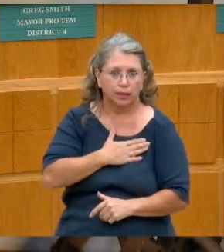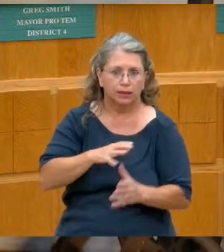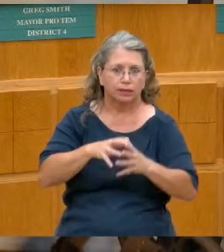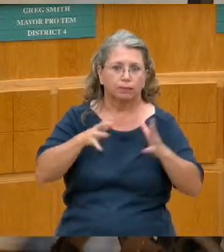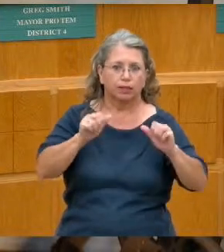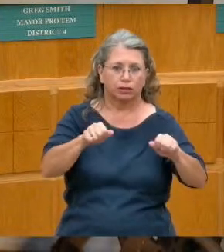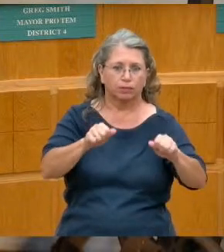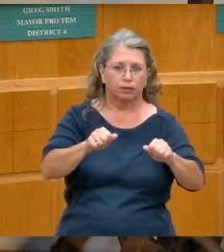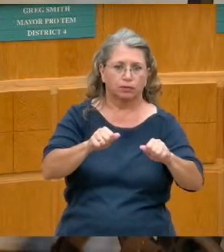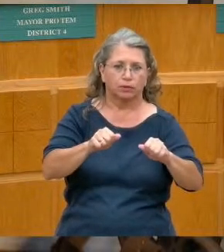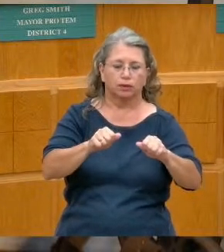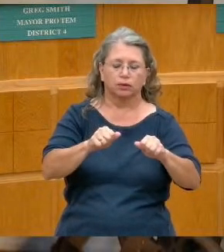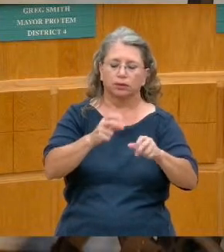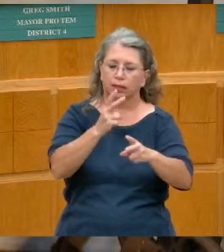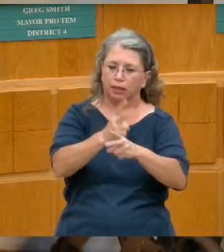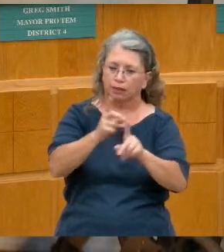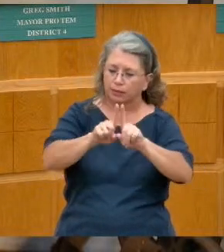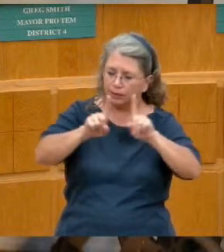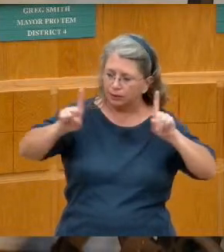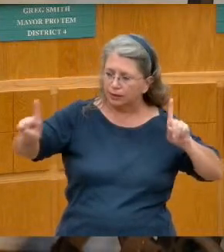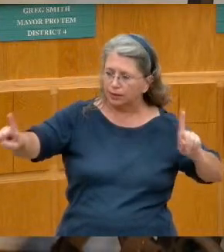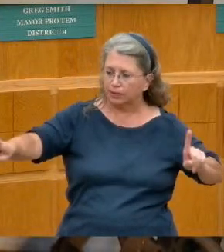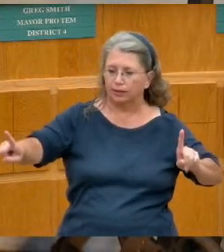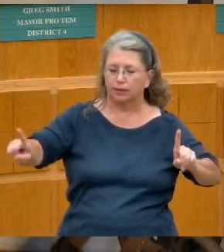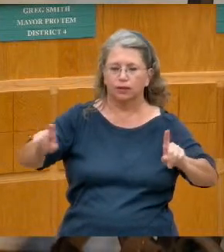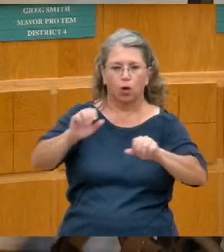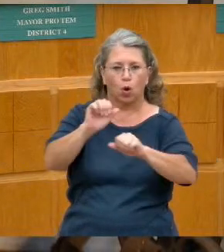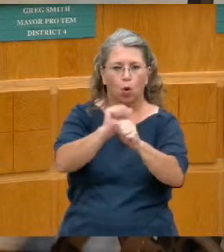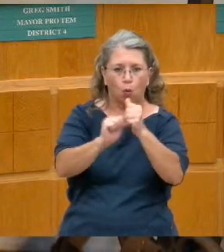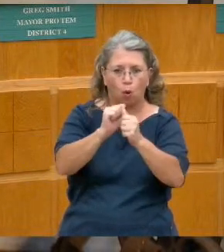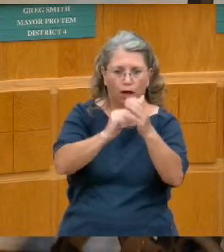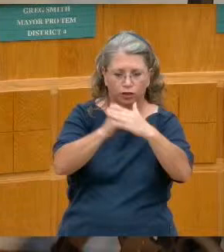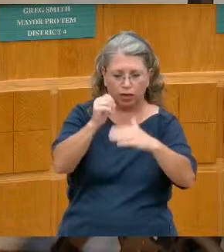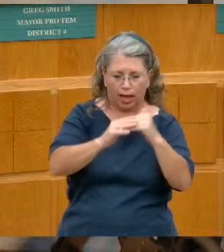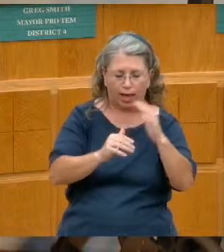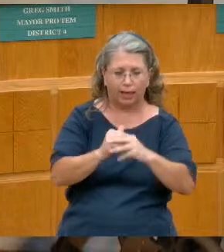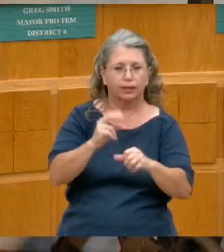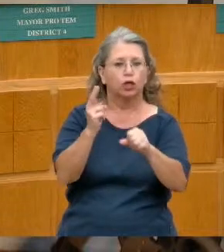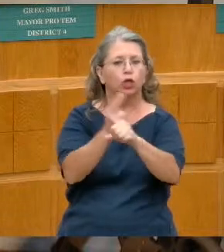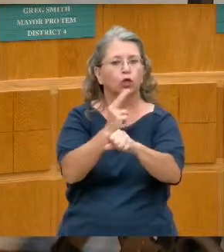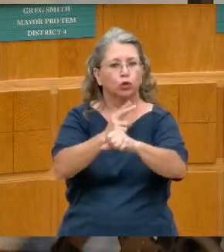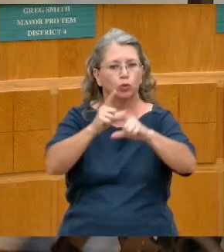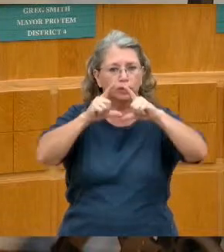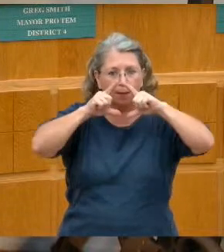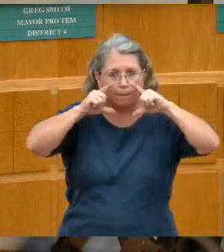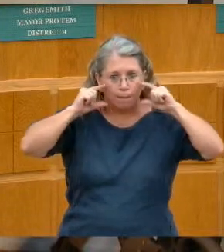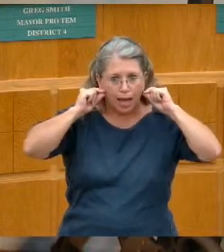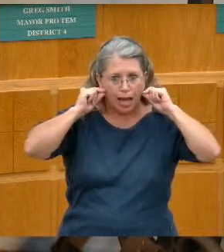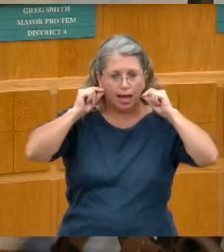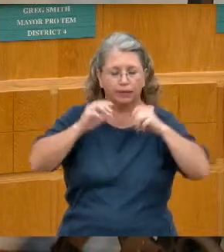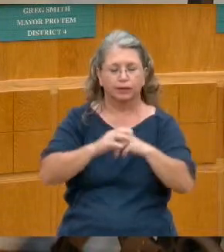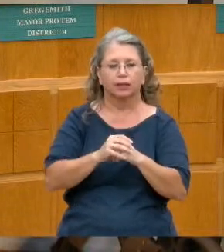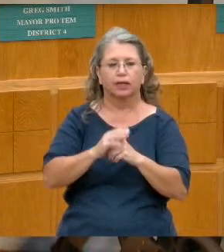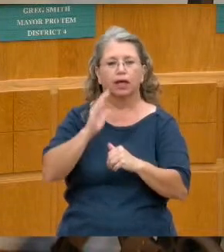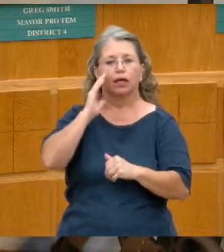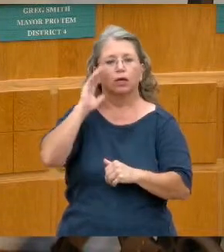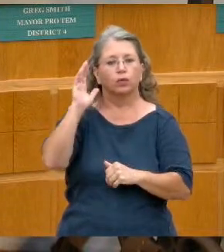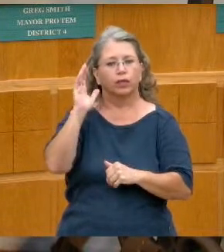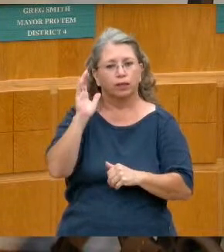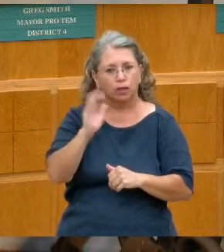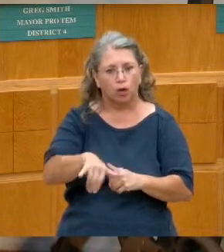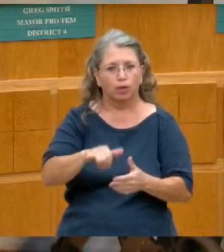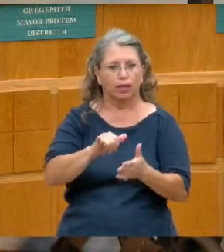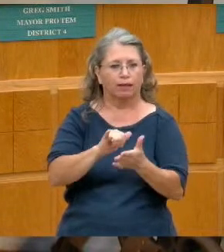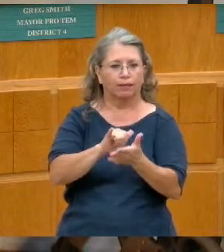social distancing. Wash your hands and wear a mask where you cannot social distance. We know these are mitigating factors.